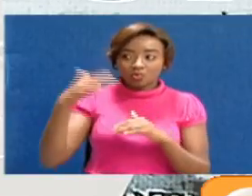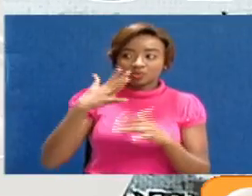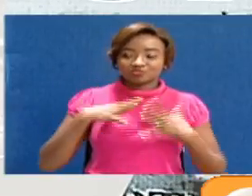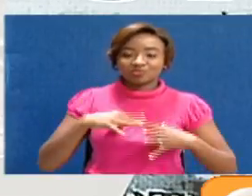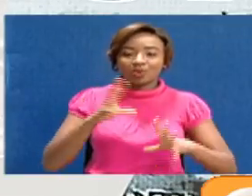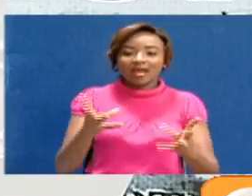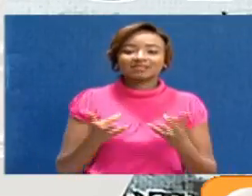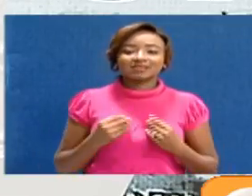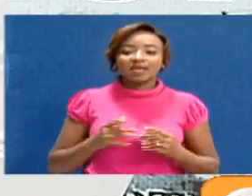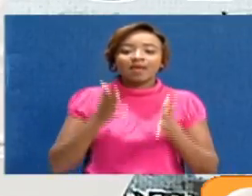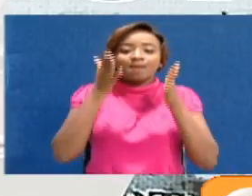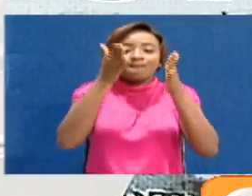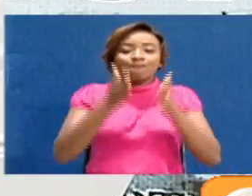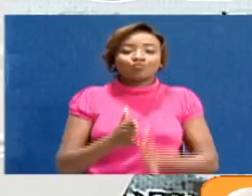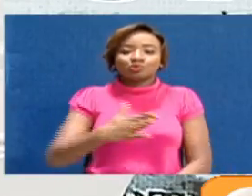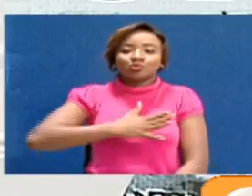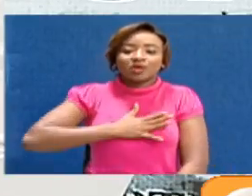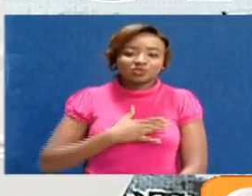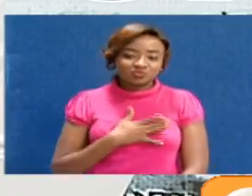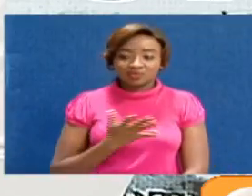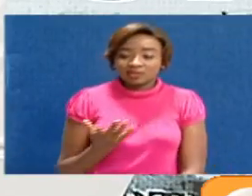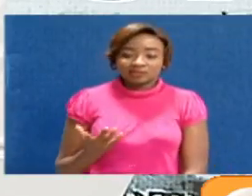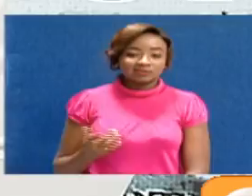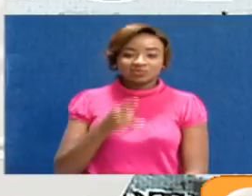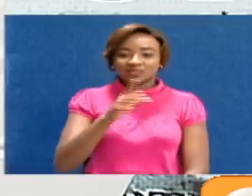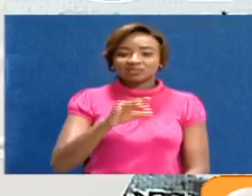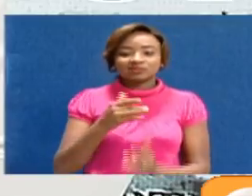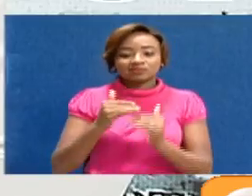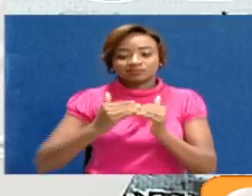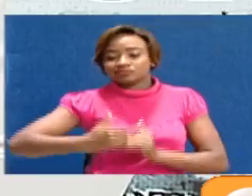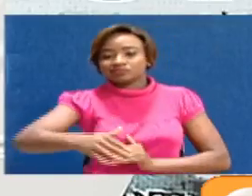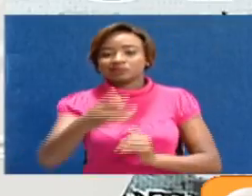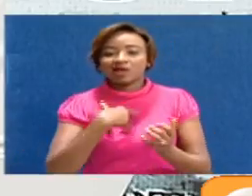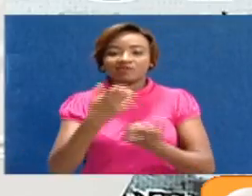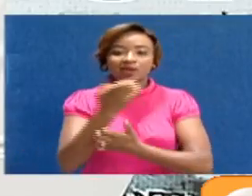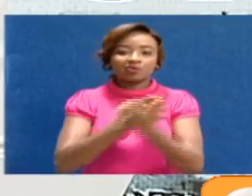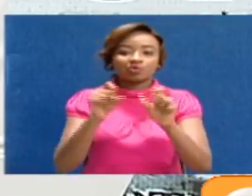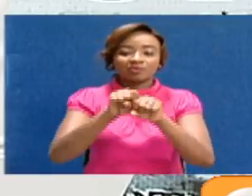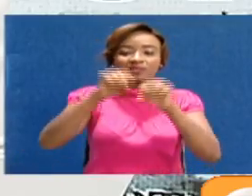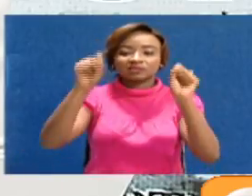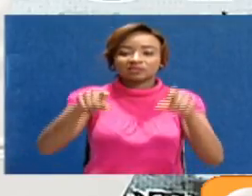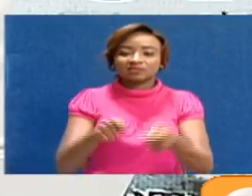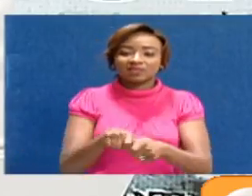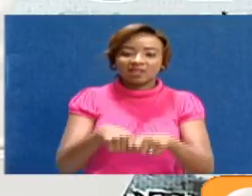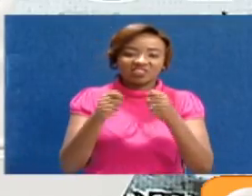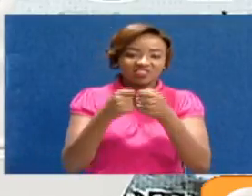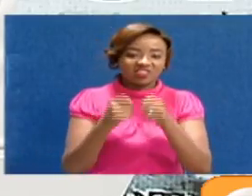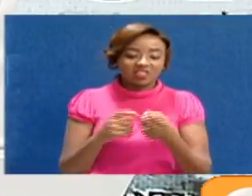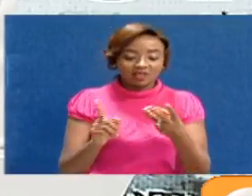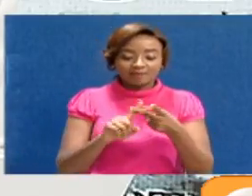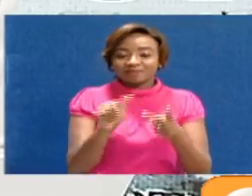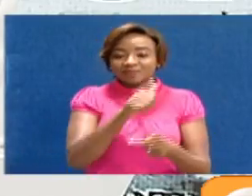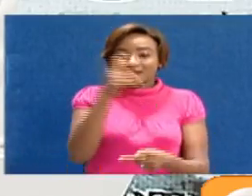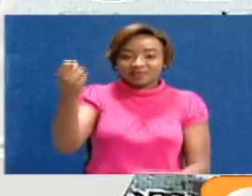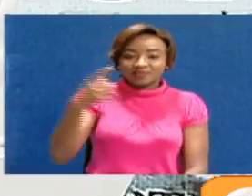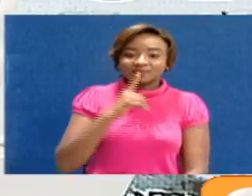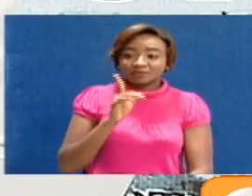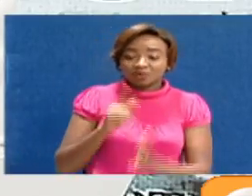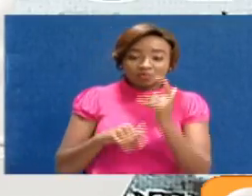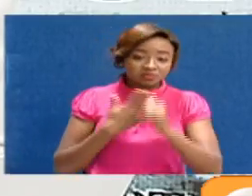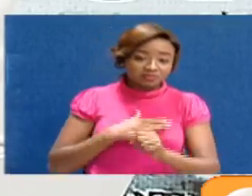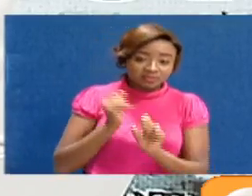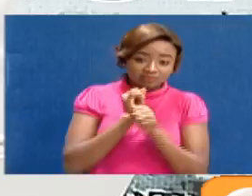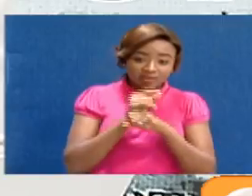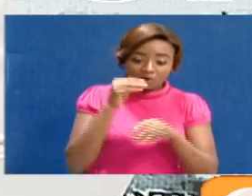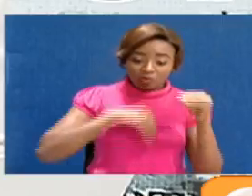mtu wetu syndrome, which results in a messed up economic system. Let's see here. You call yourself Governor the Dreamer. You say, make corruption